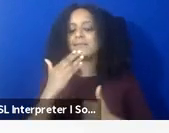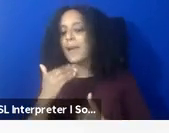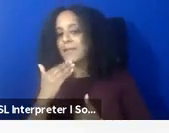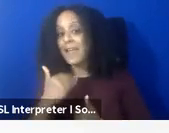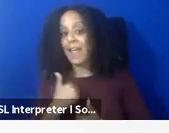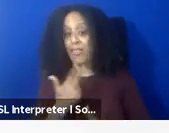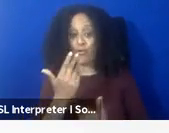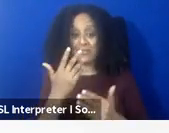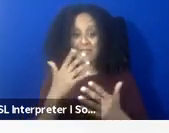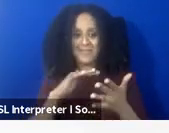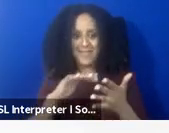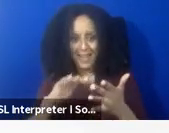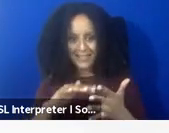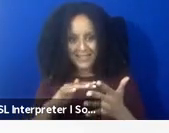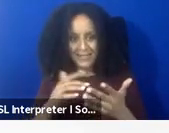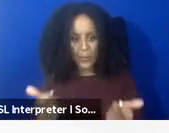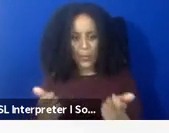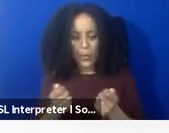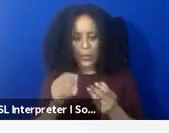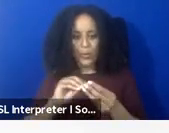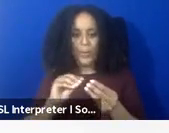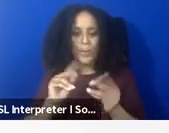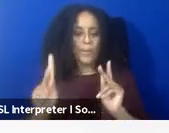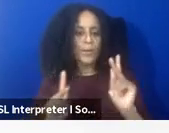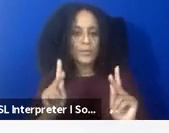studies which had a pooled participant number of